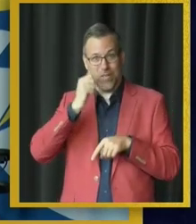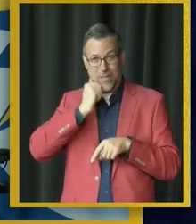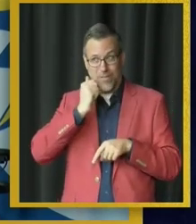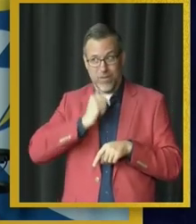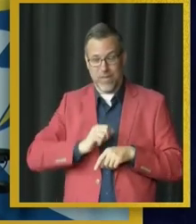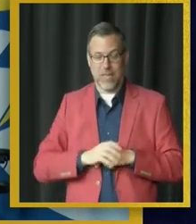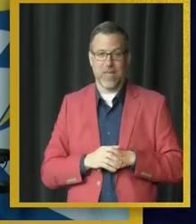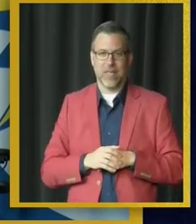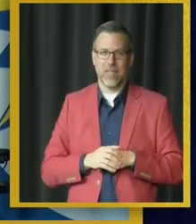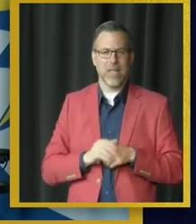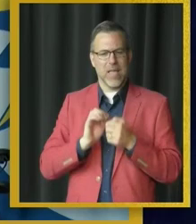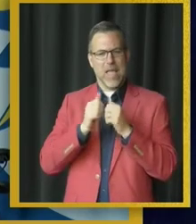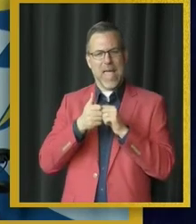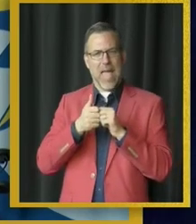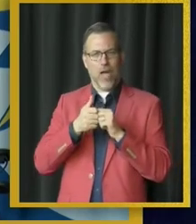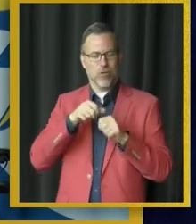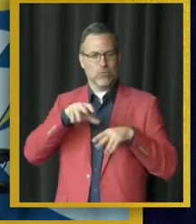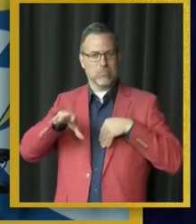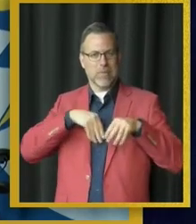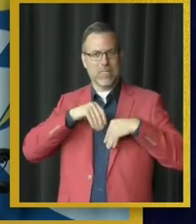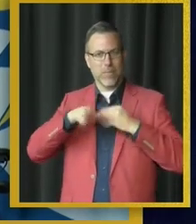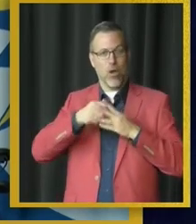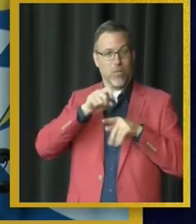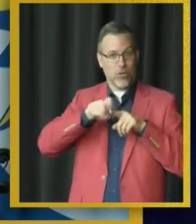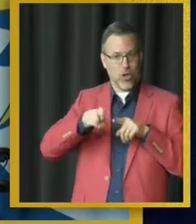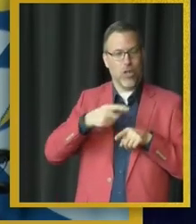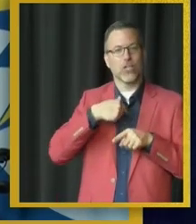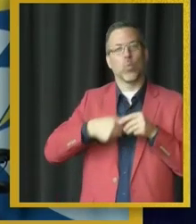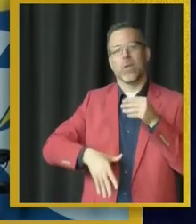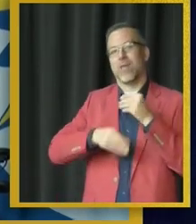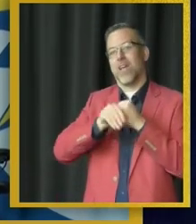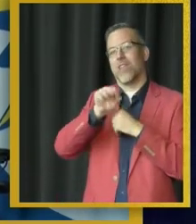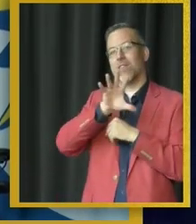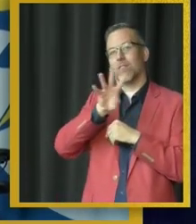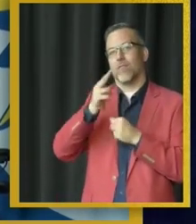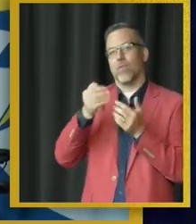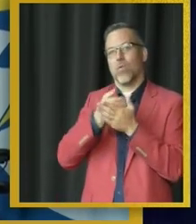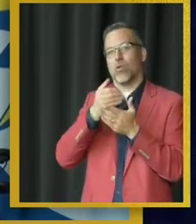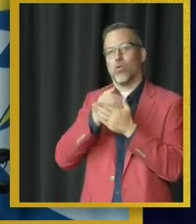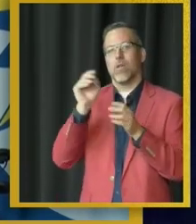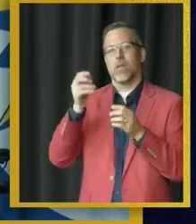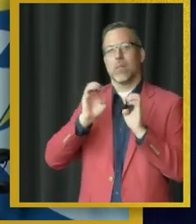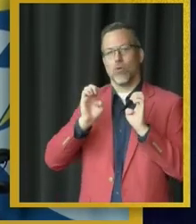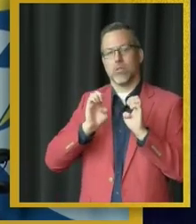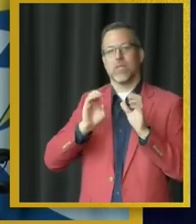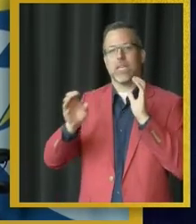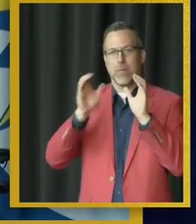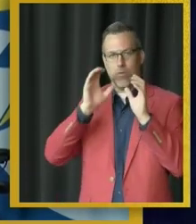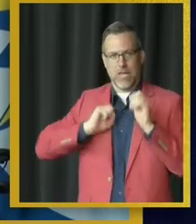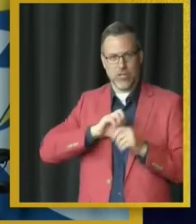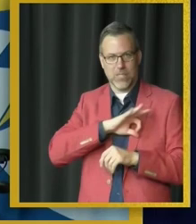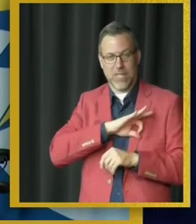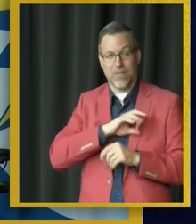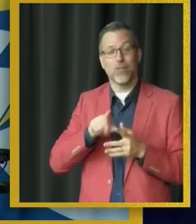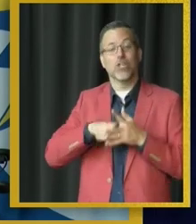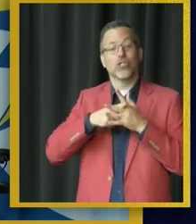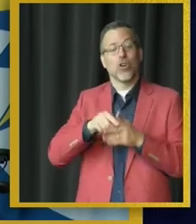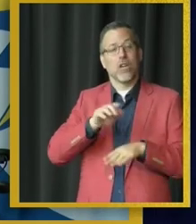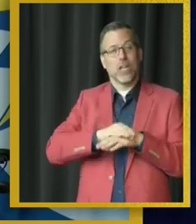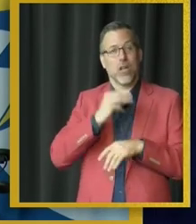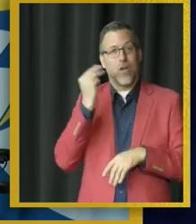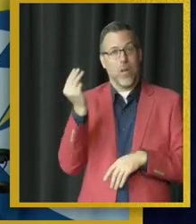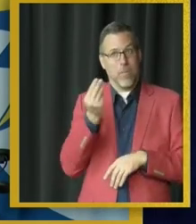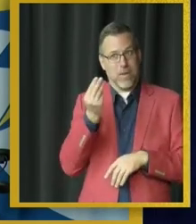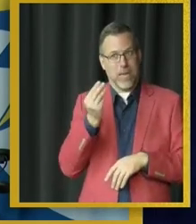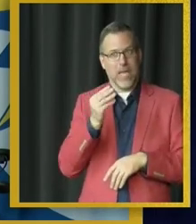To handle that volume, we've added 54 new emergency communication staff, and starting on Monday, when a new class graduates,